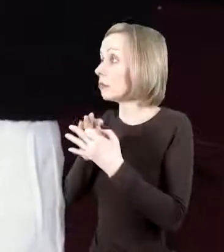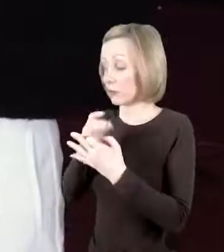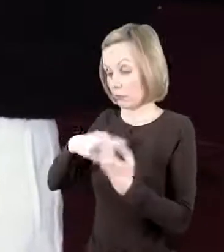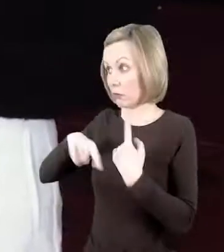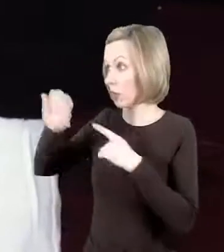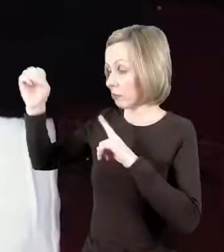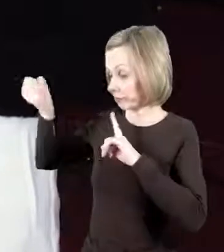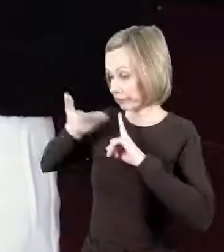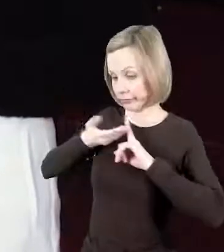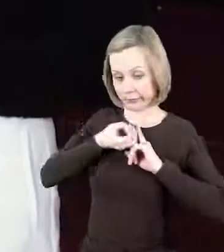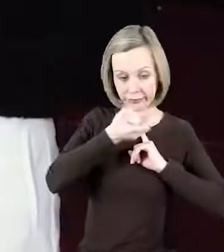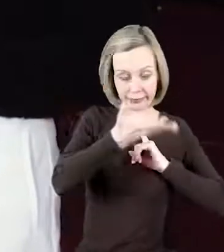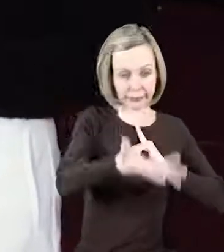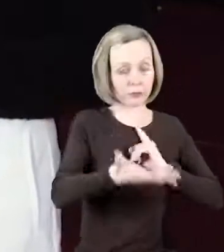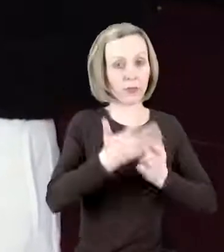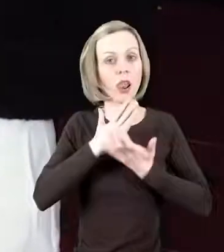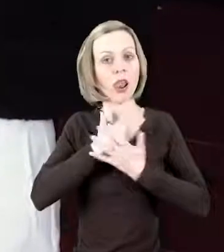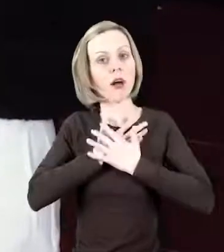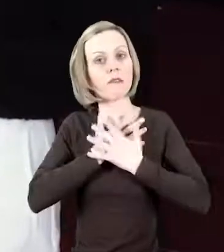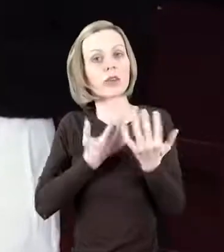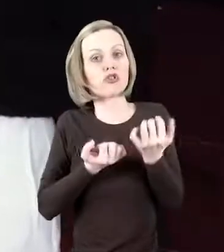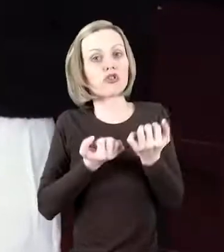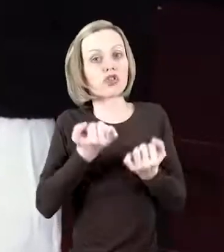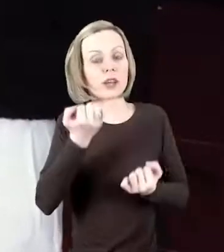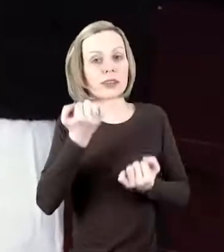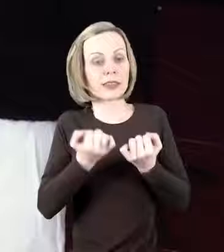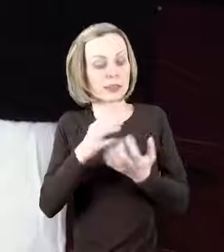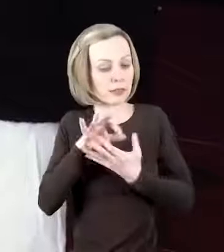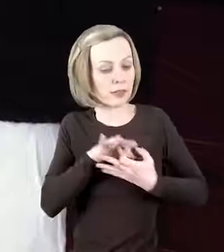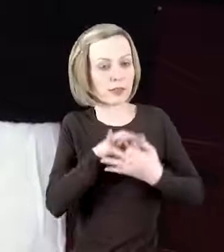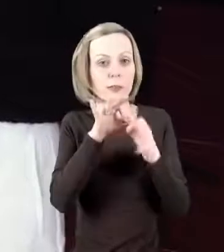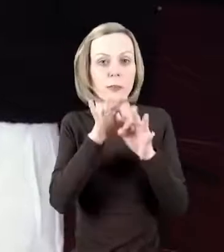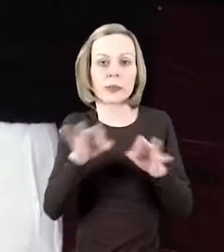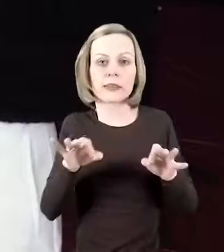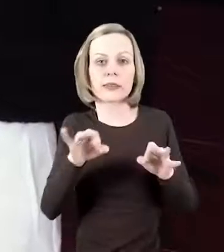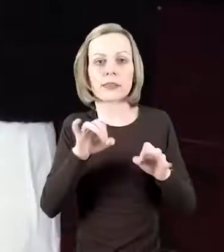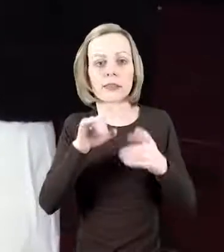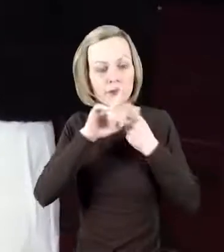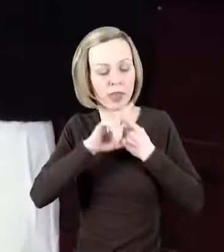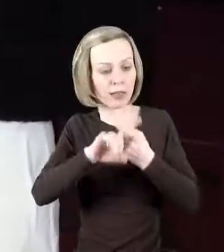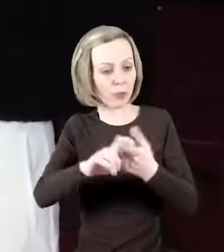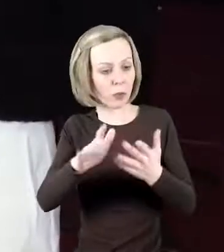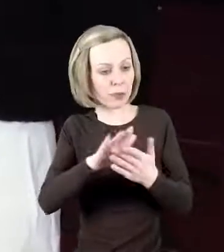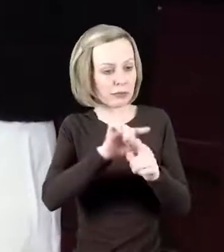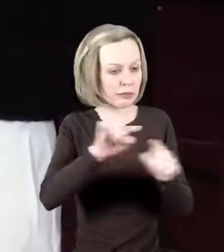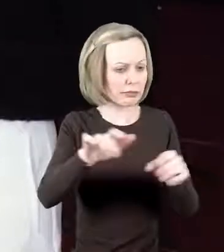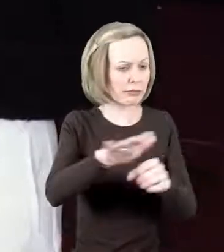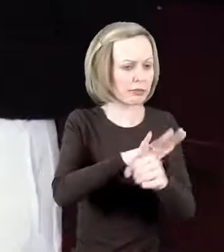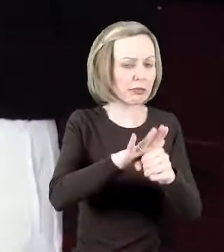peace, love, justice, and faithfulness that challenge violence, hatred, and self-interest in the